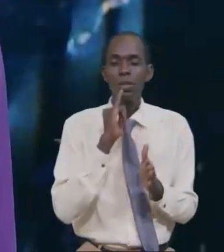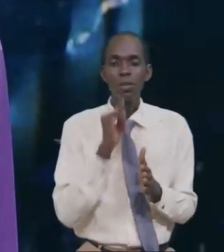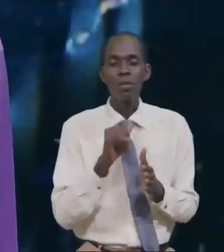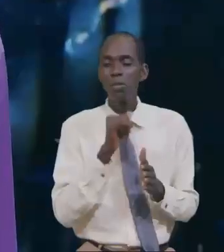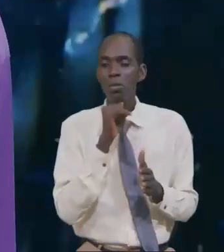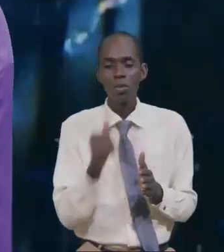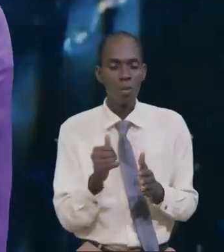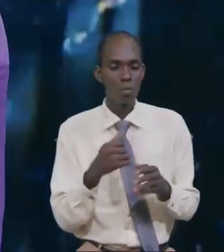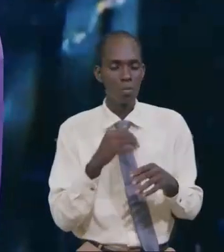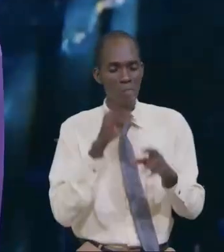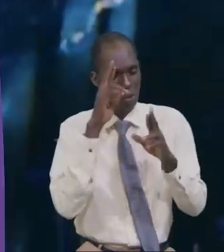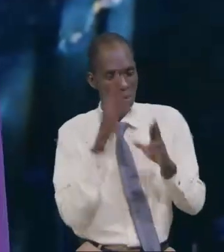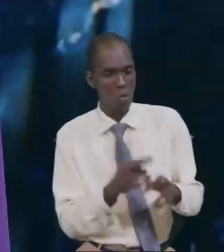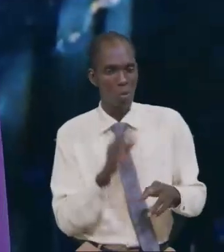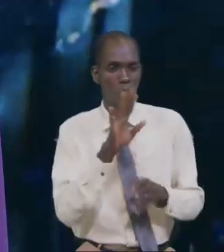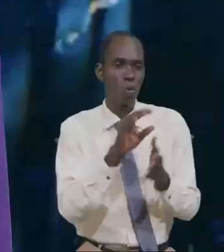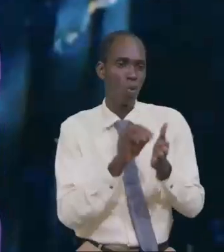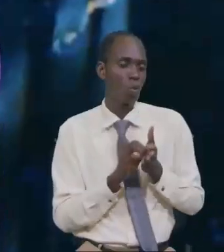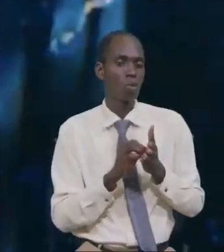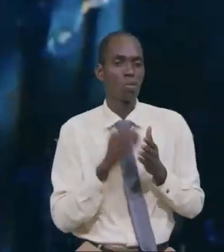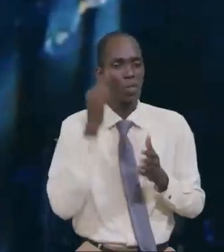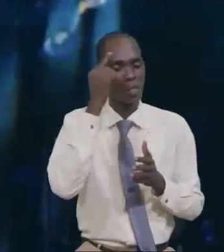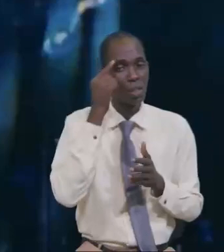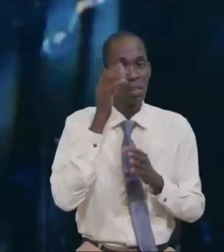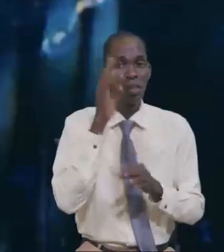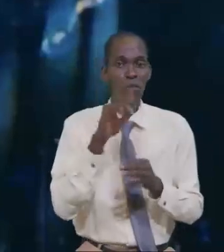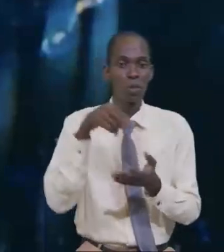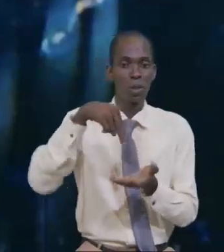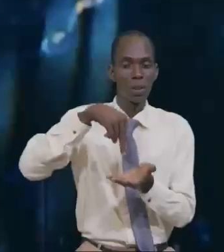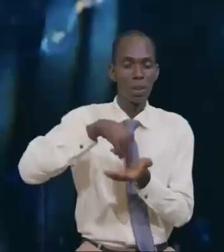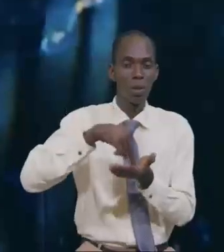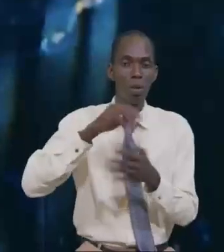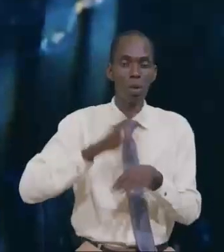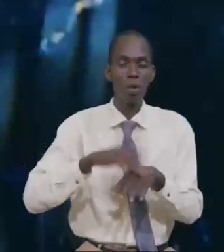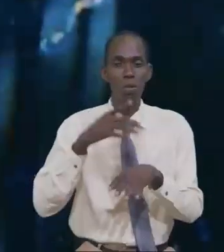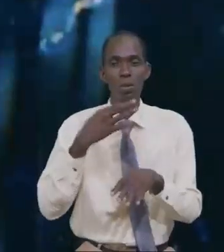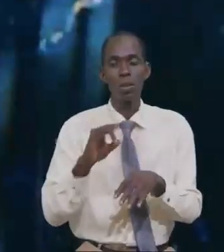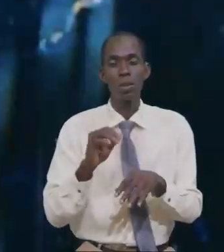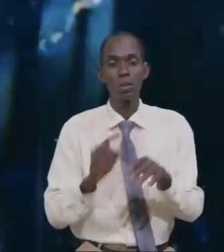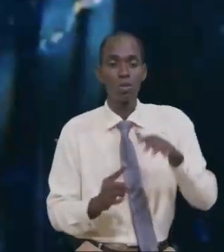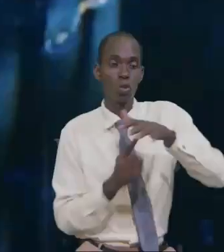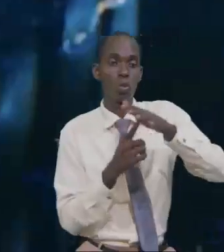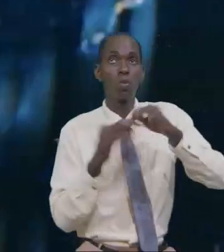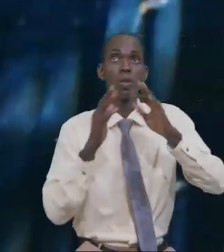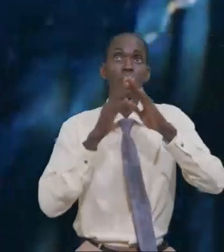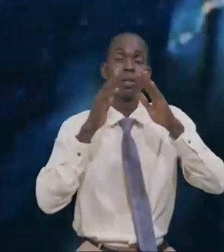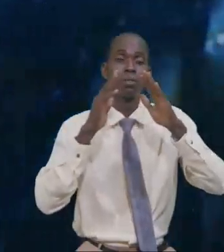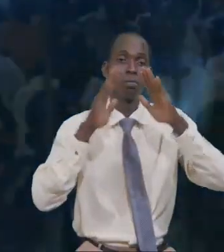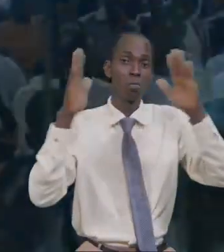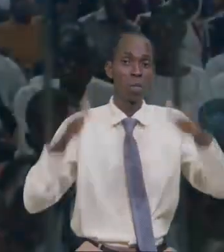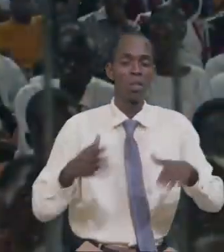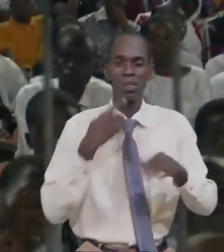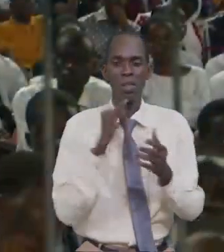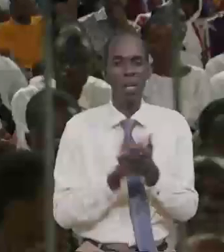the law of gravity. I don't believe the law of gravity. I'm not going to restrict my life because of the law of gravity. I'm going to jump